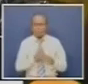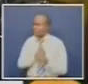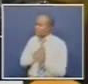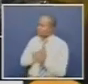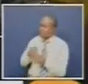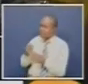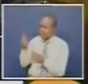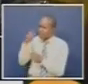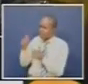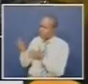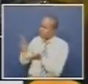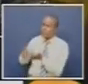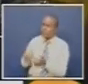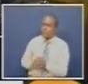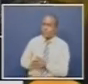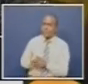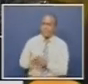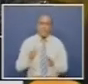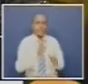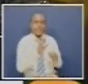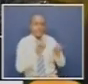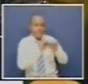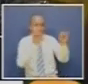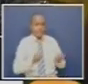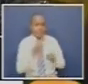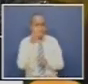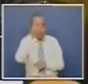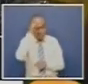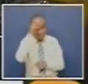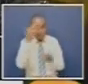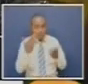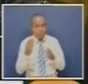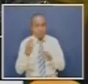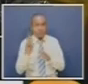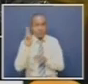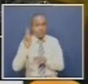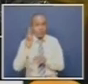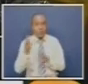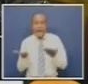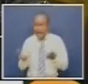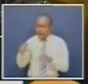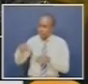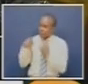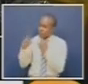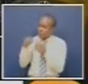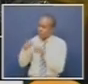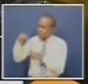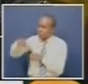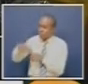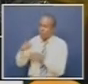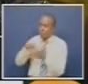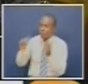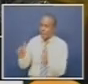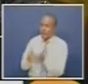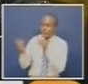what he can do? Of course, the system of the government. Where Uru but we are talking about today what was said at the Wiper